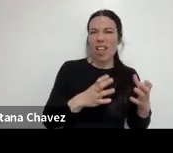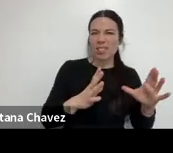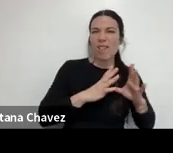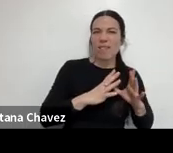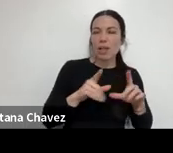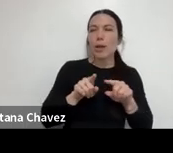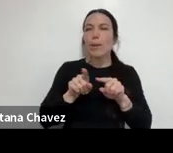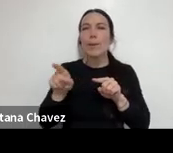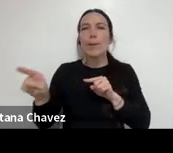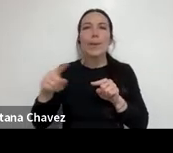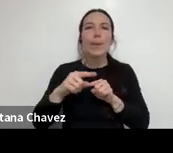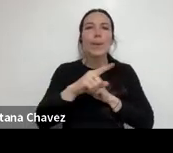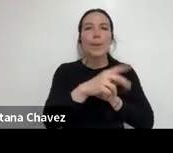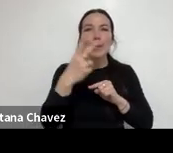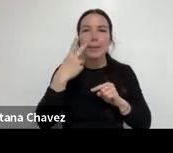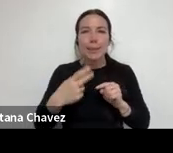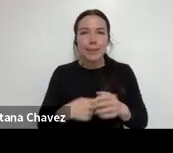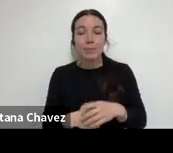can see the sort of rough